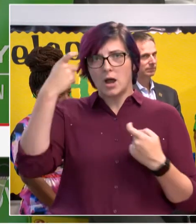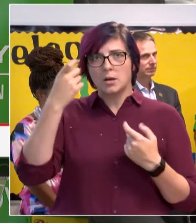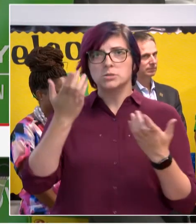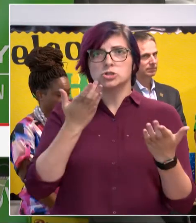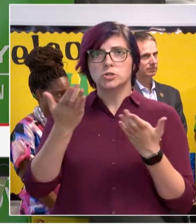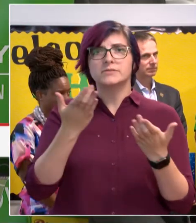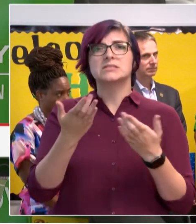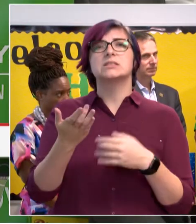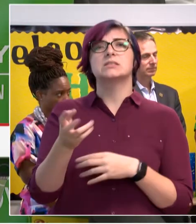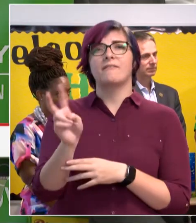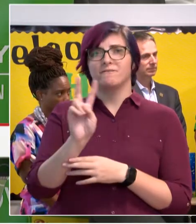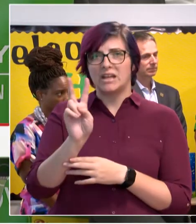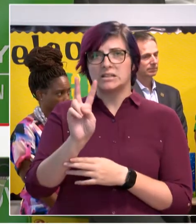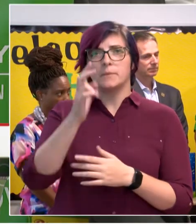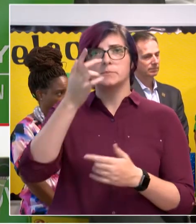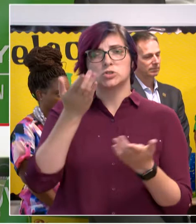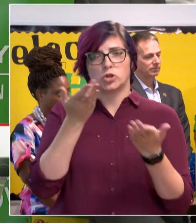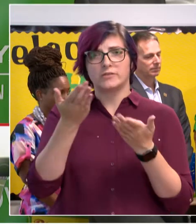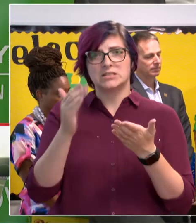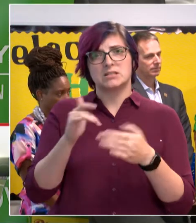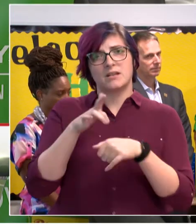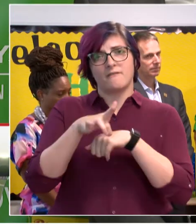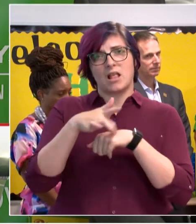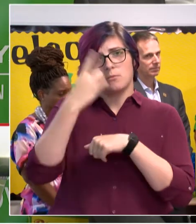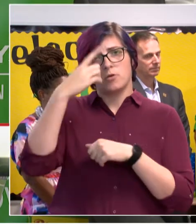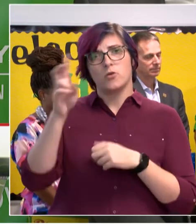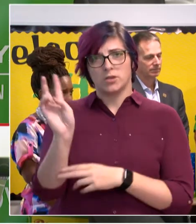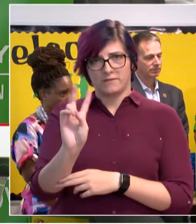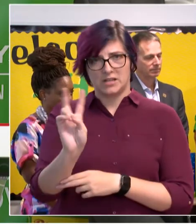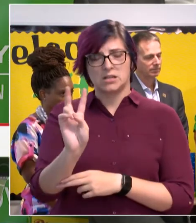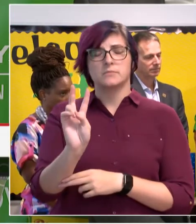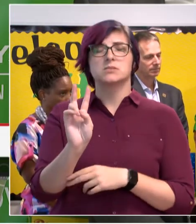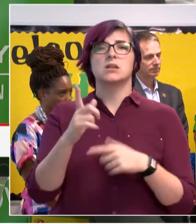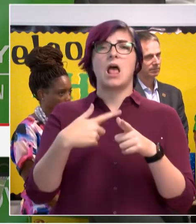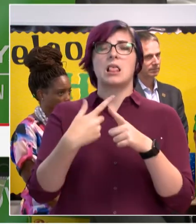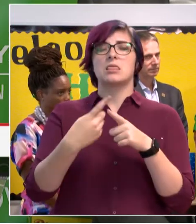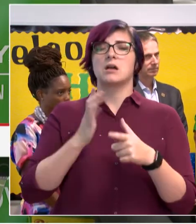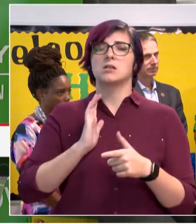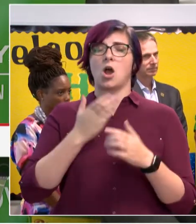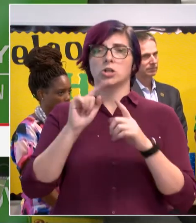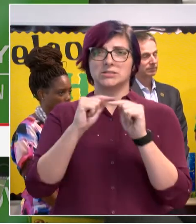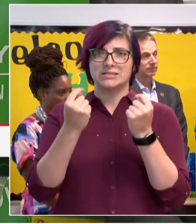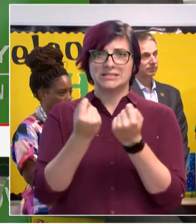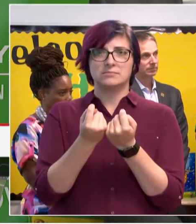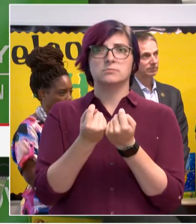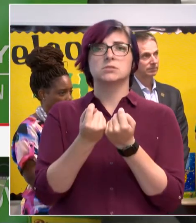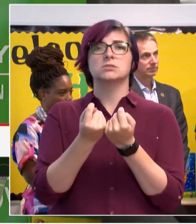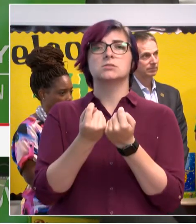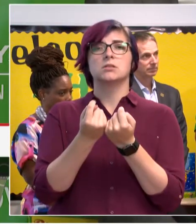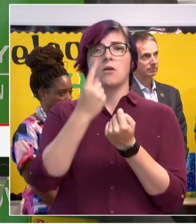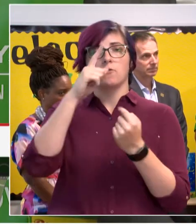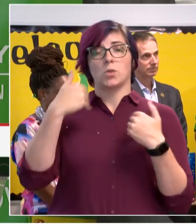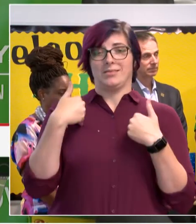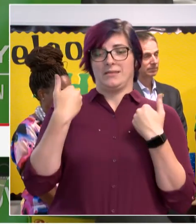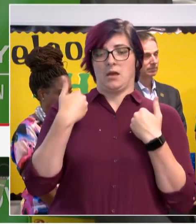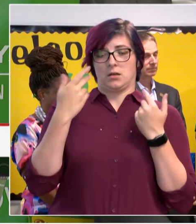and victim services available for the victims, and then our teams will, for the young